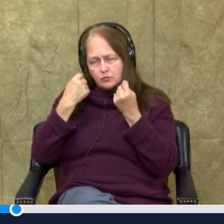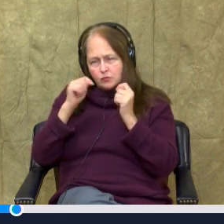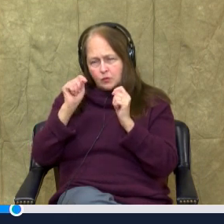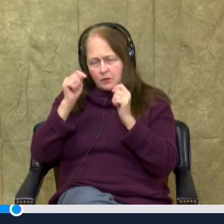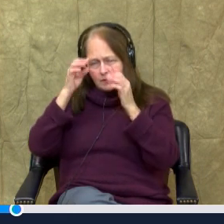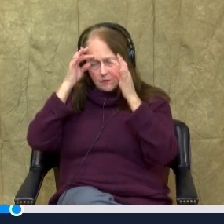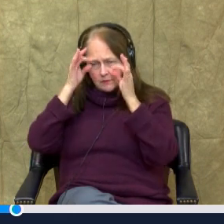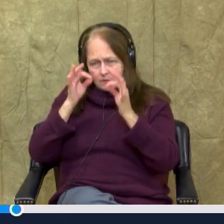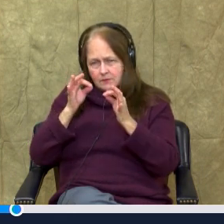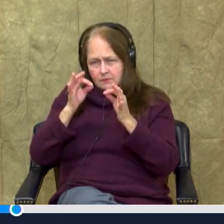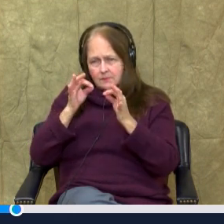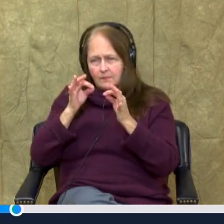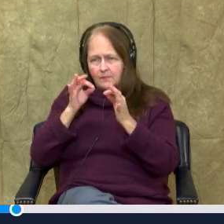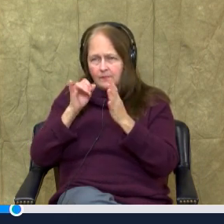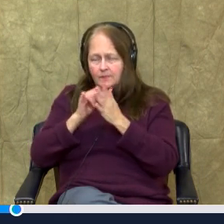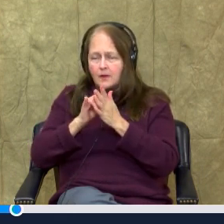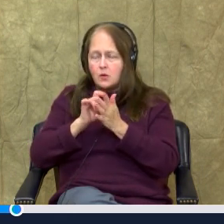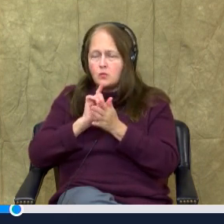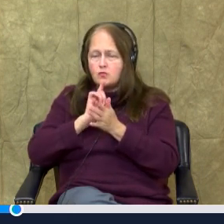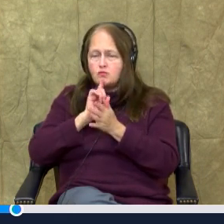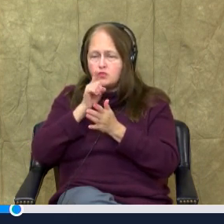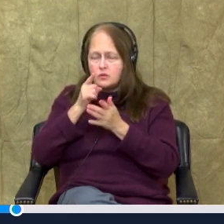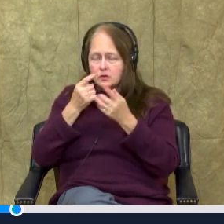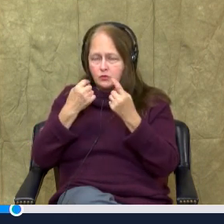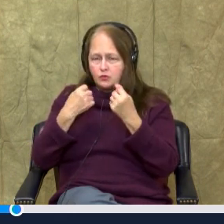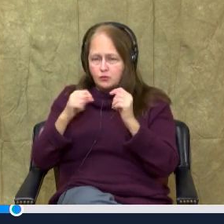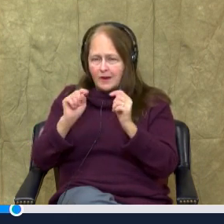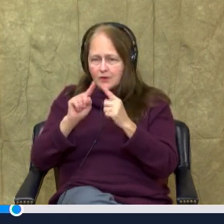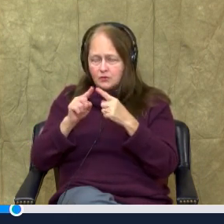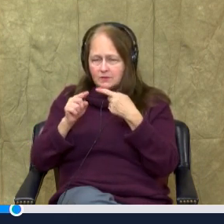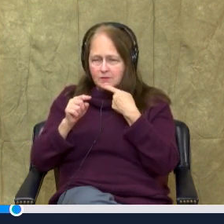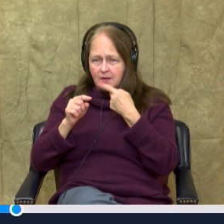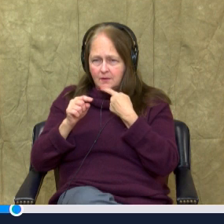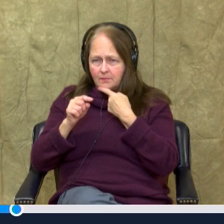to determine, is this what he's really trying to say?